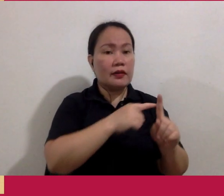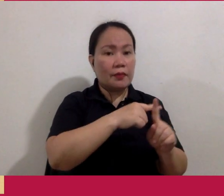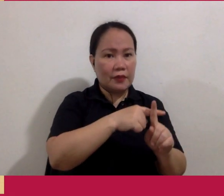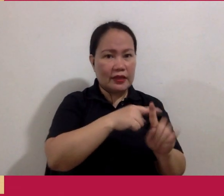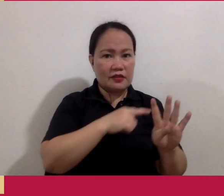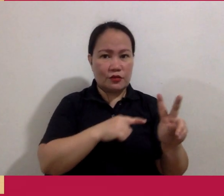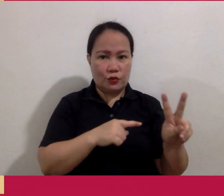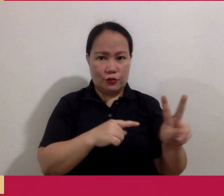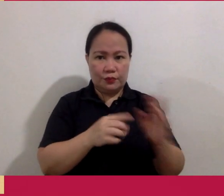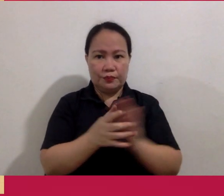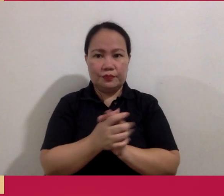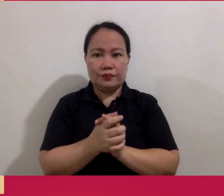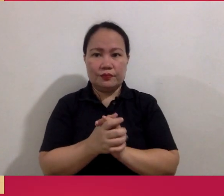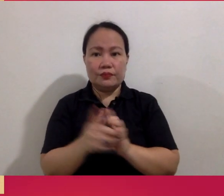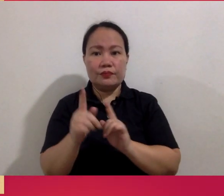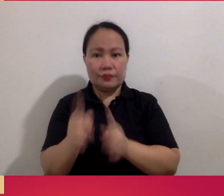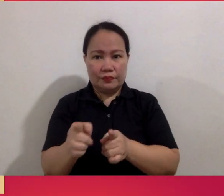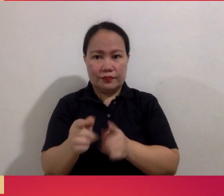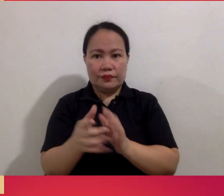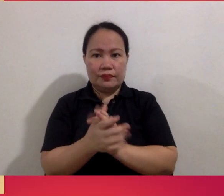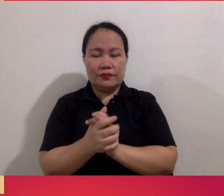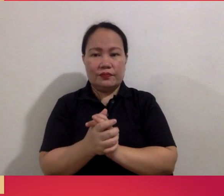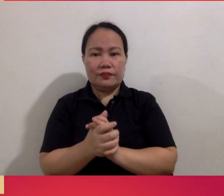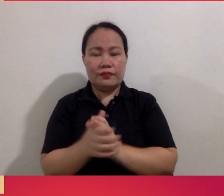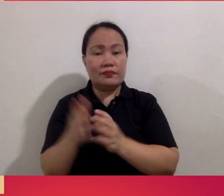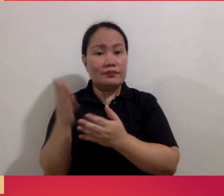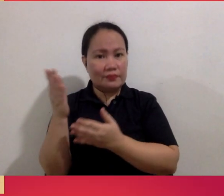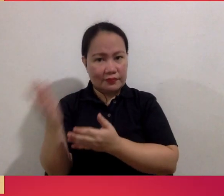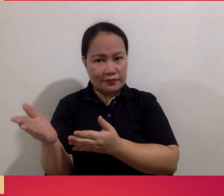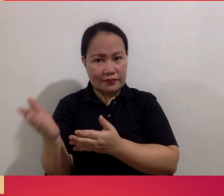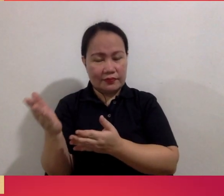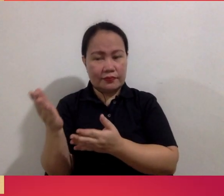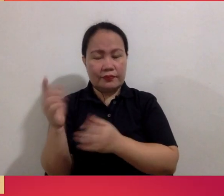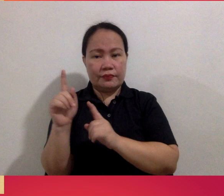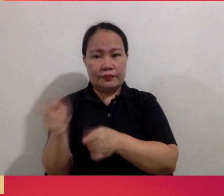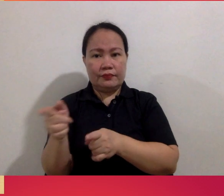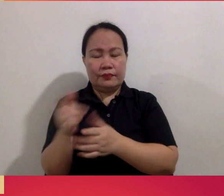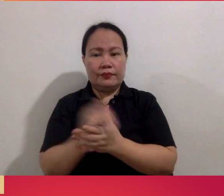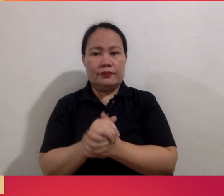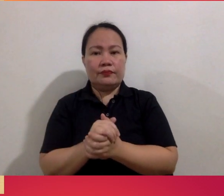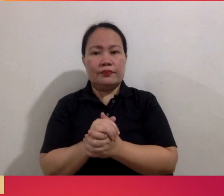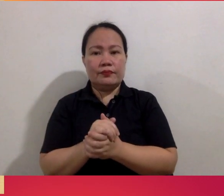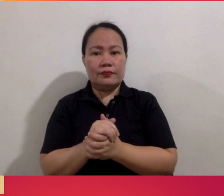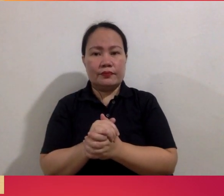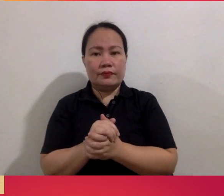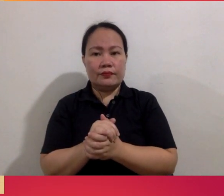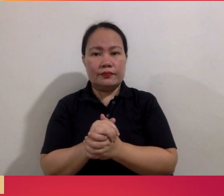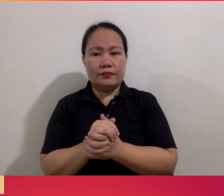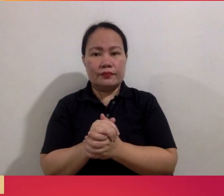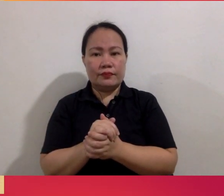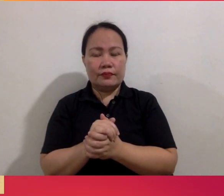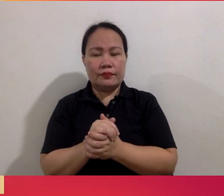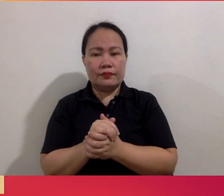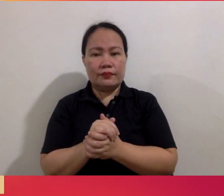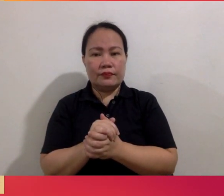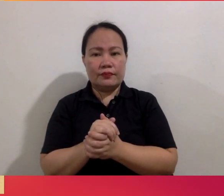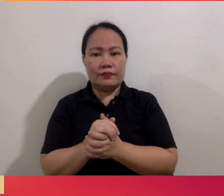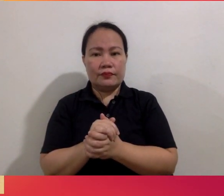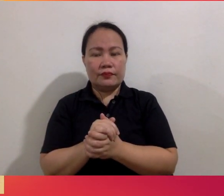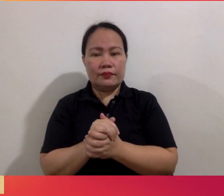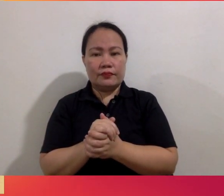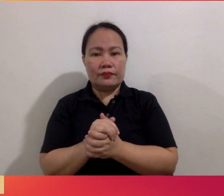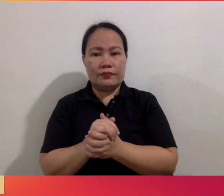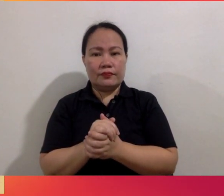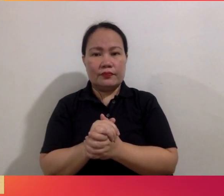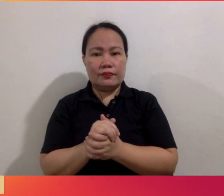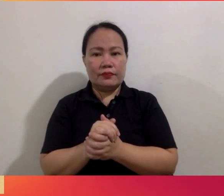is 4x. And this is the answer. X squared plus 4x plus 2 over x plus 1 times x plus 2.